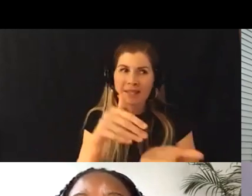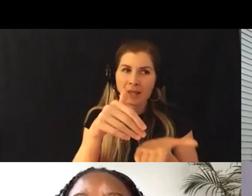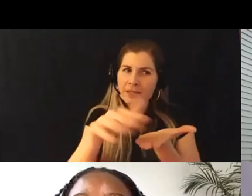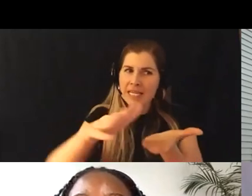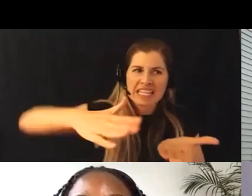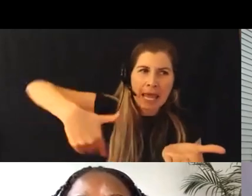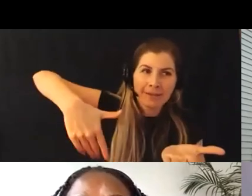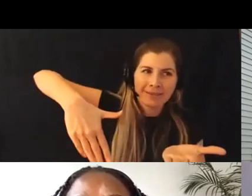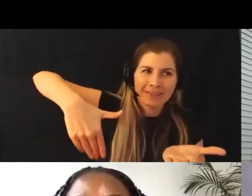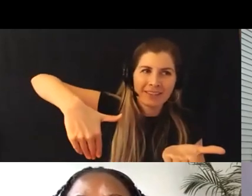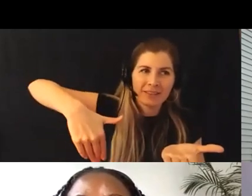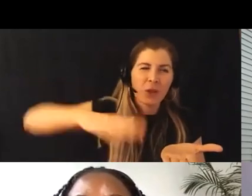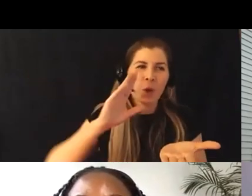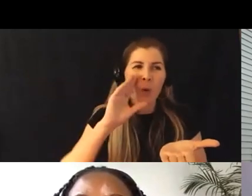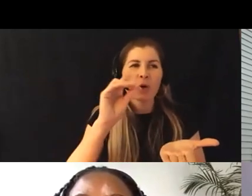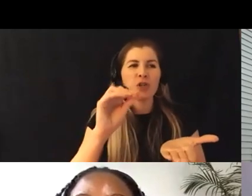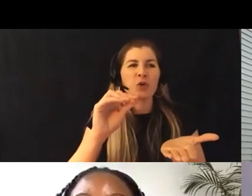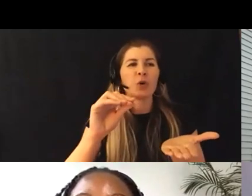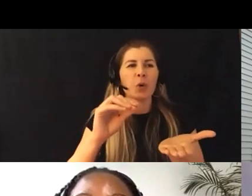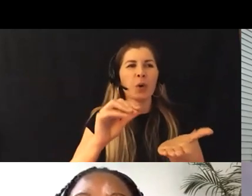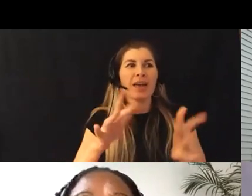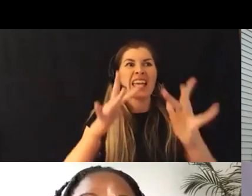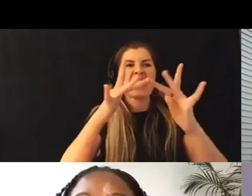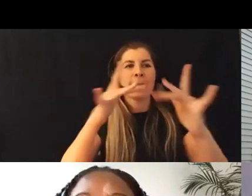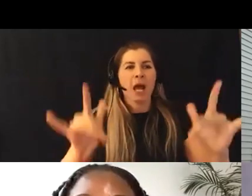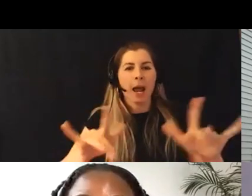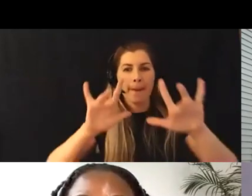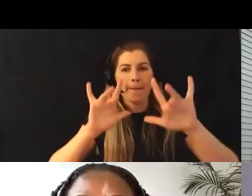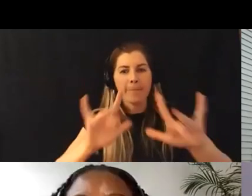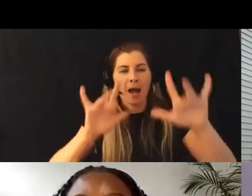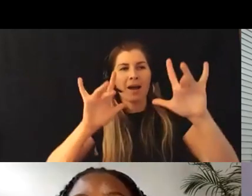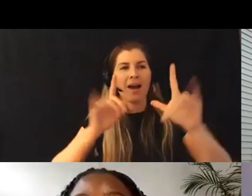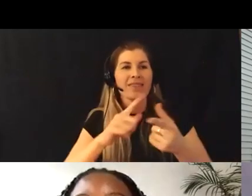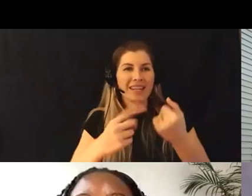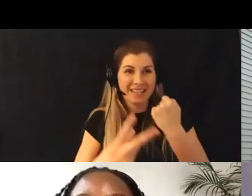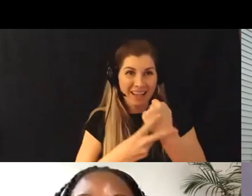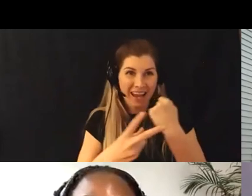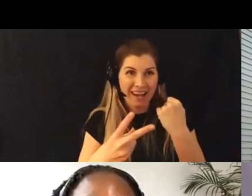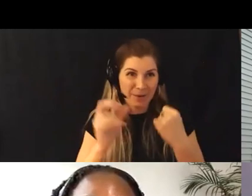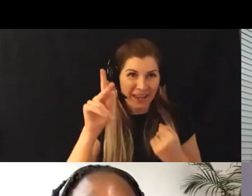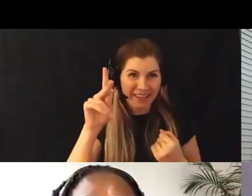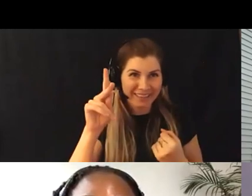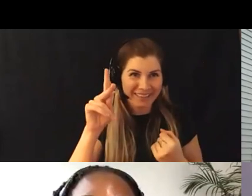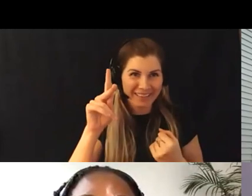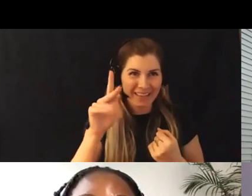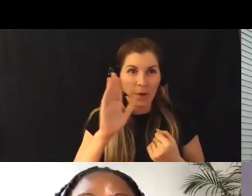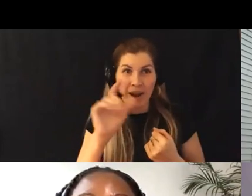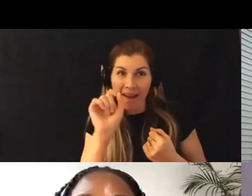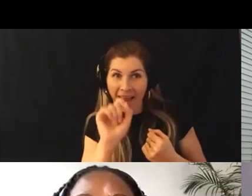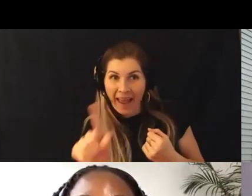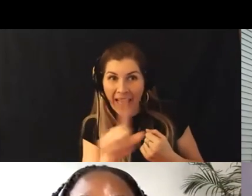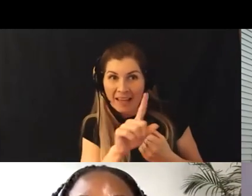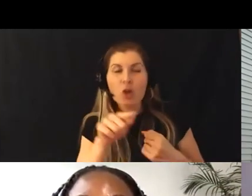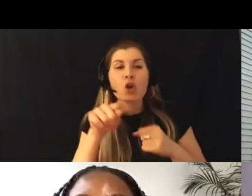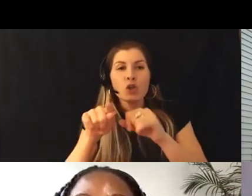We're gonna do a chat storm at the end and then you can save the chat. So again, I'll ask this question. I ask you to write